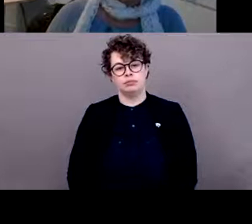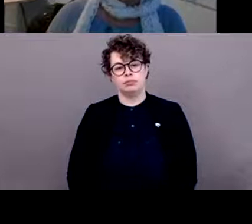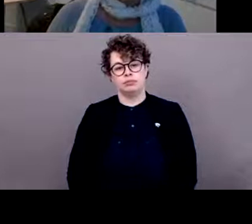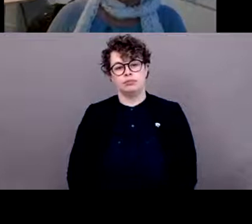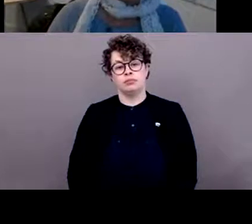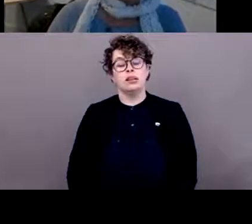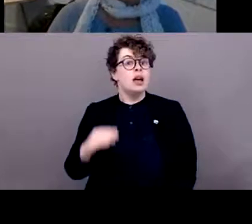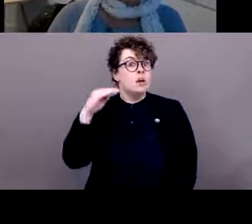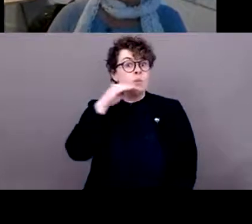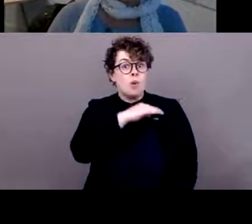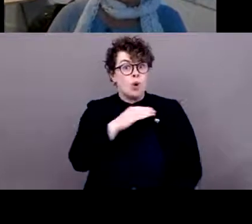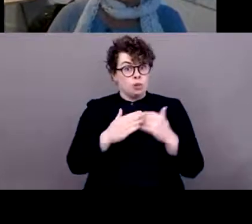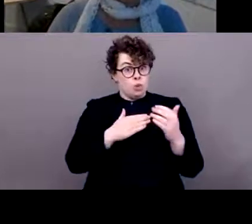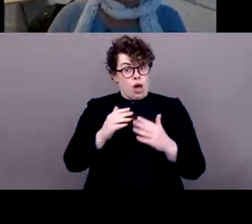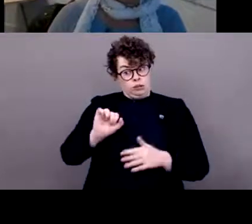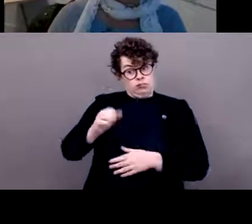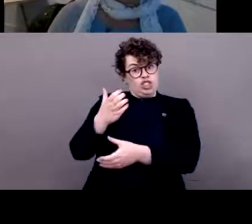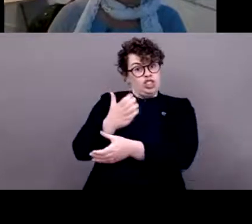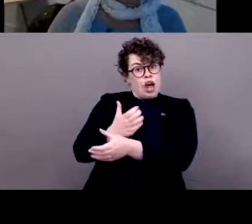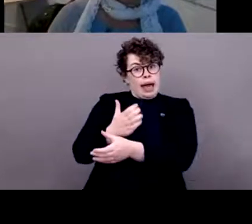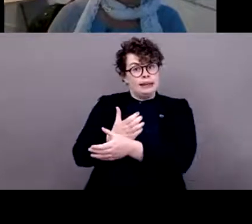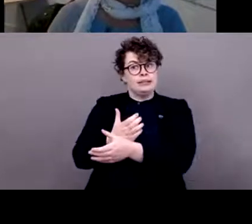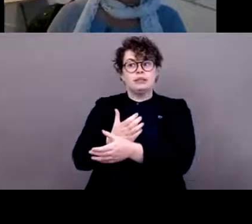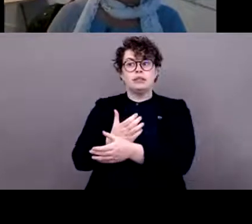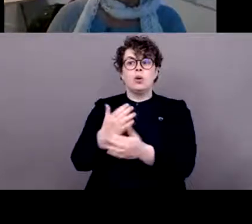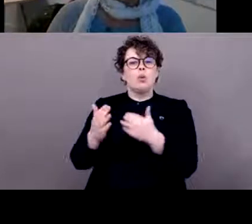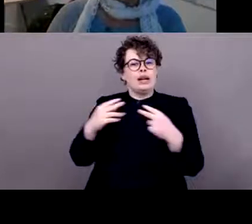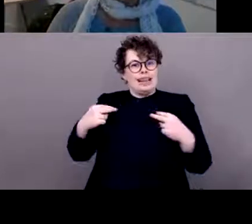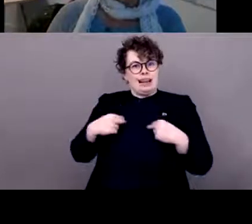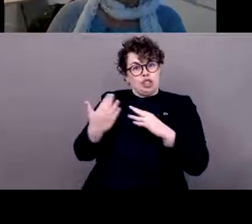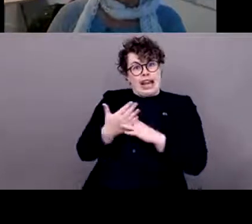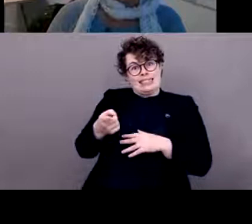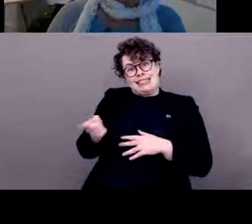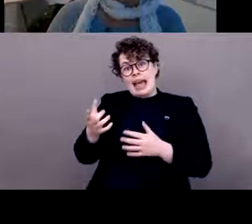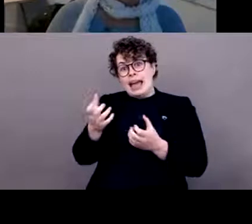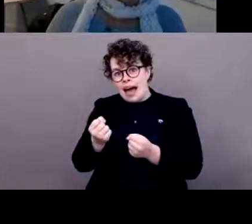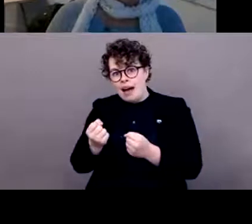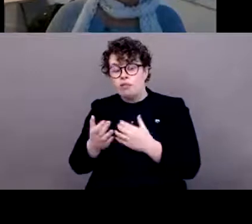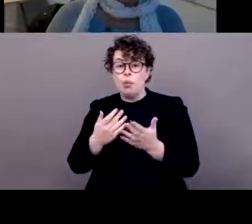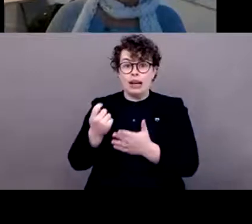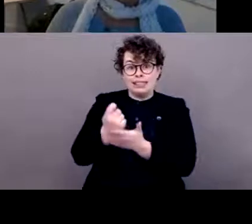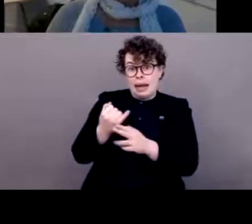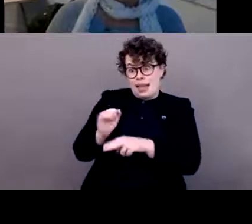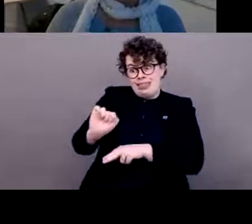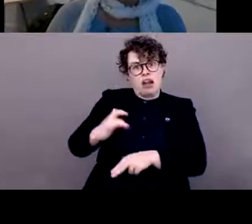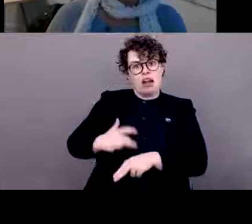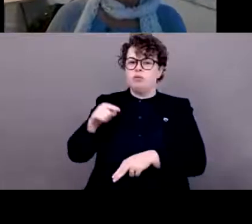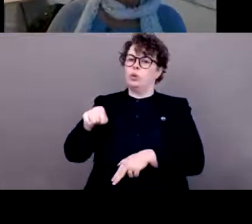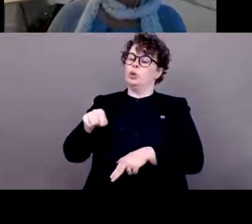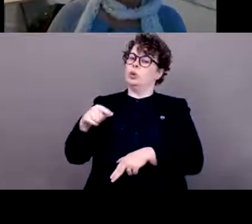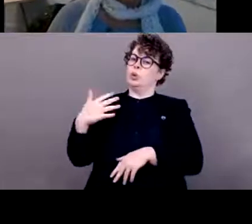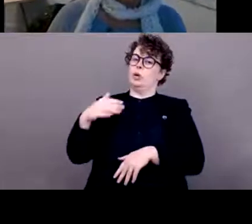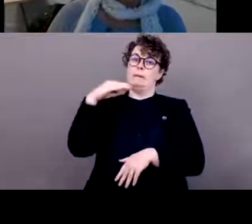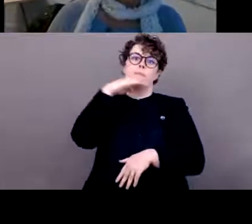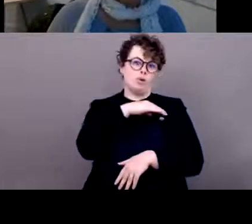get, the timing of input they get, and the quality of input they get is so important. And of course, what